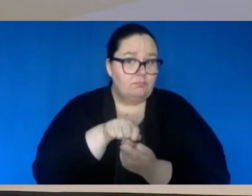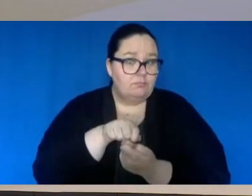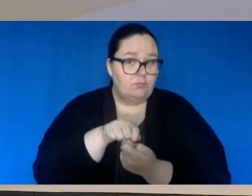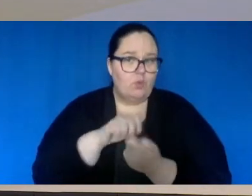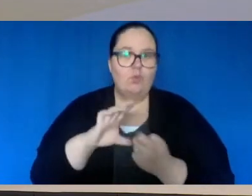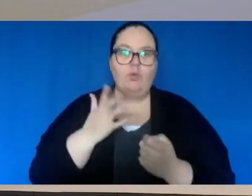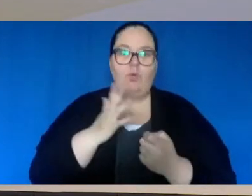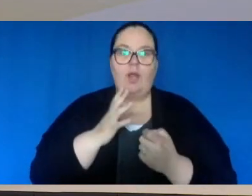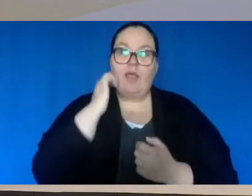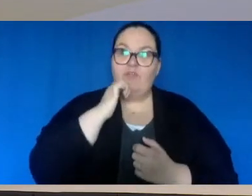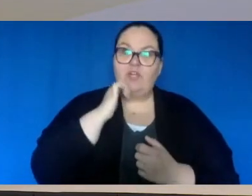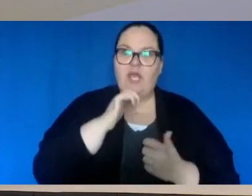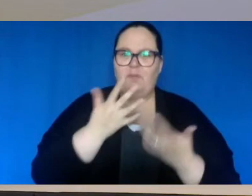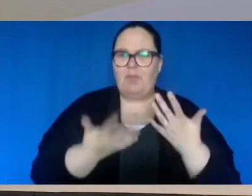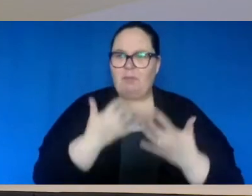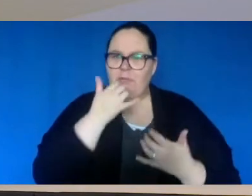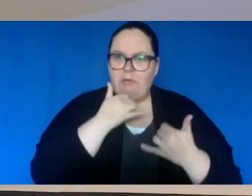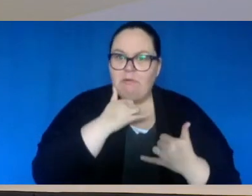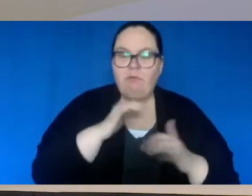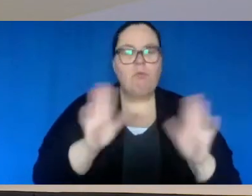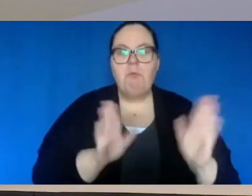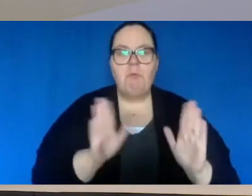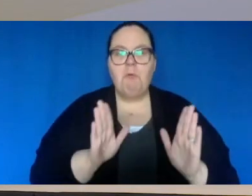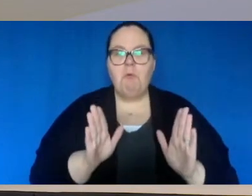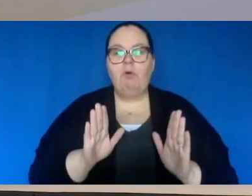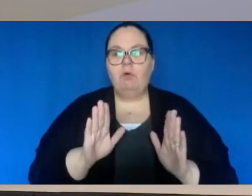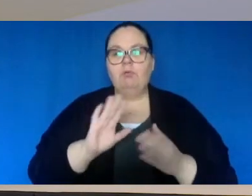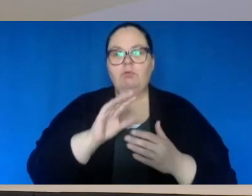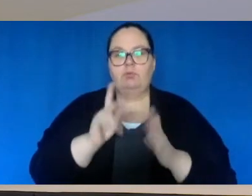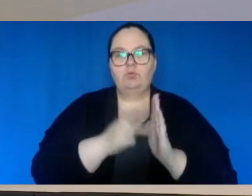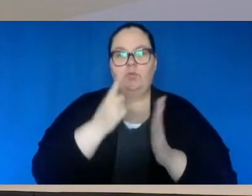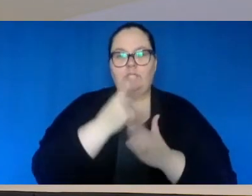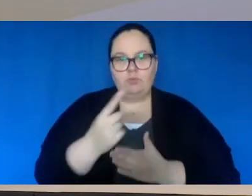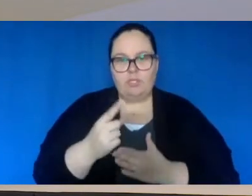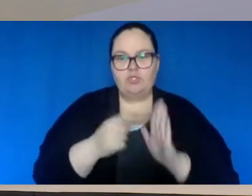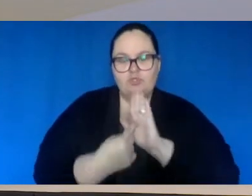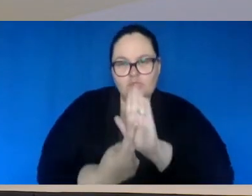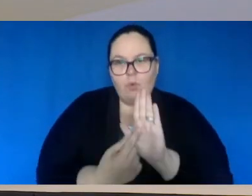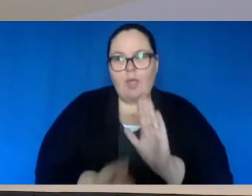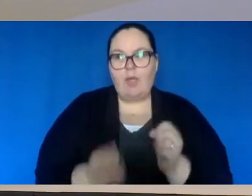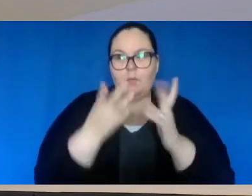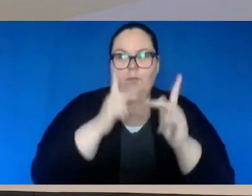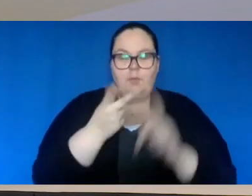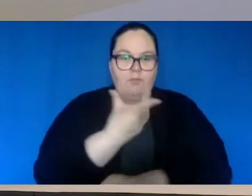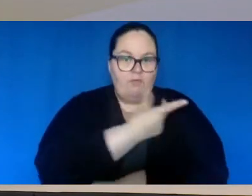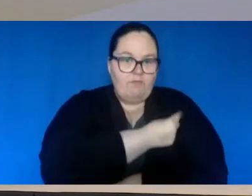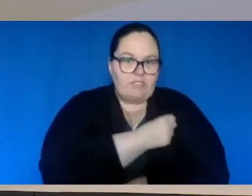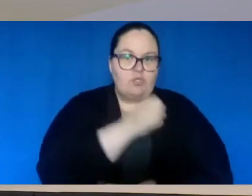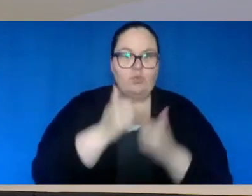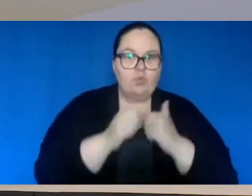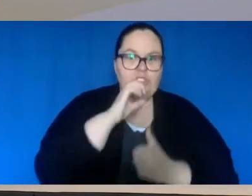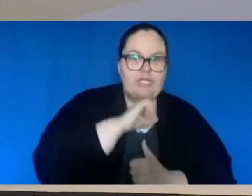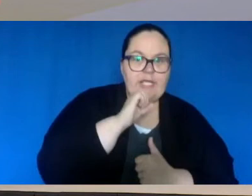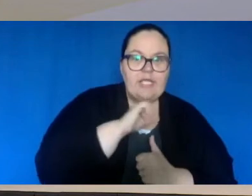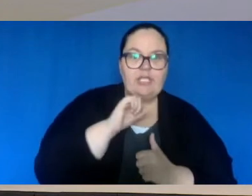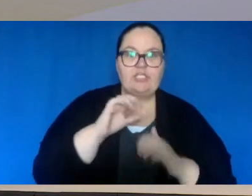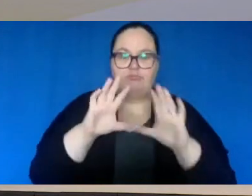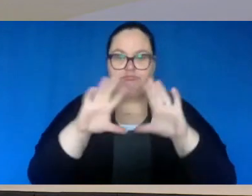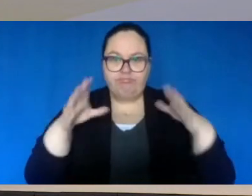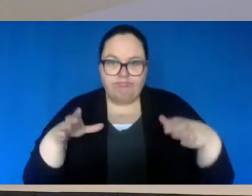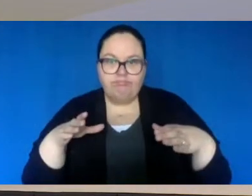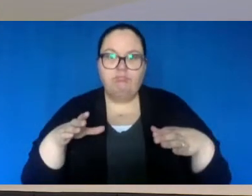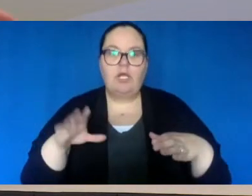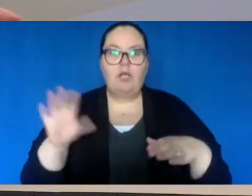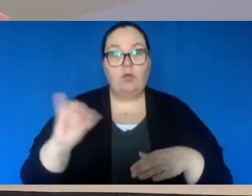accurate, and they reflect exactly who's been vaccinated. We also upload, of course, the information